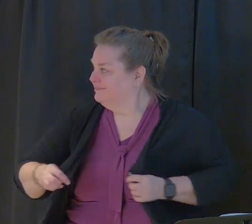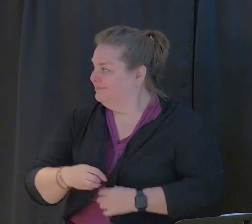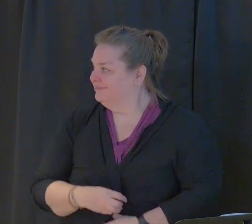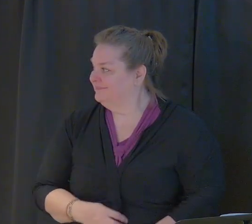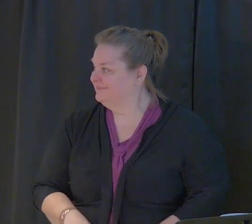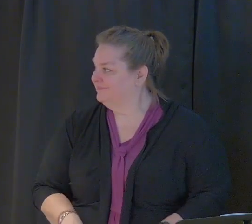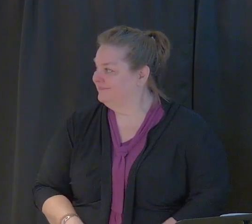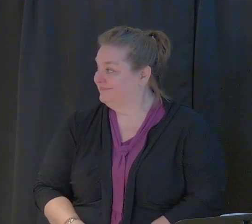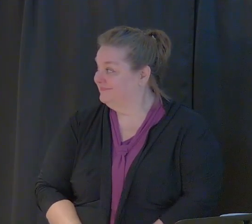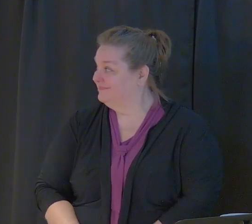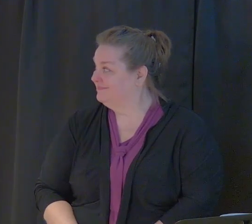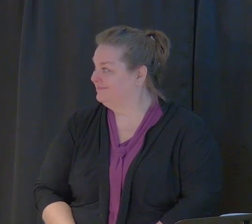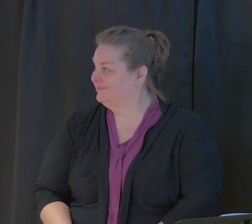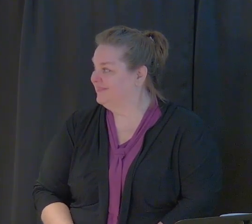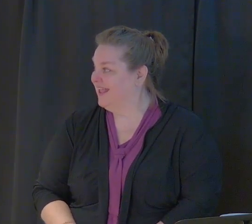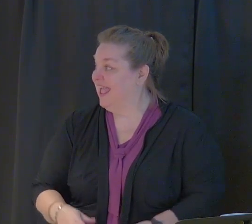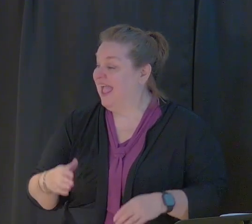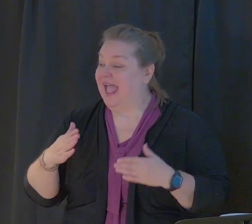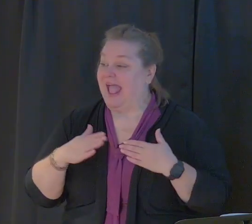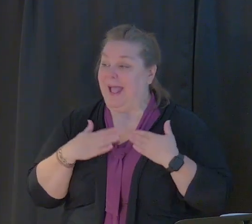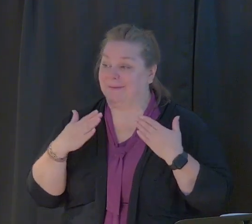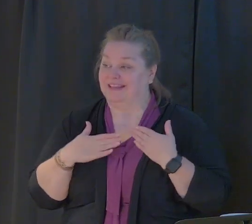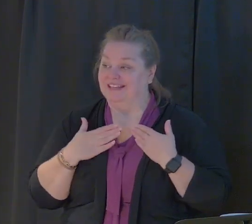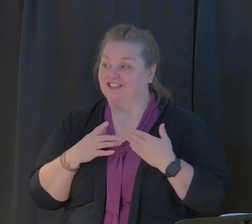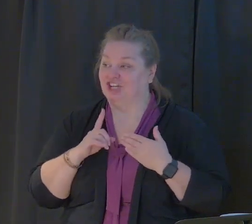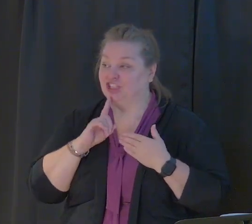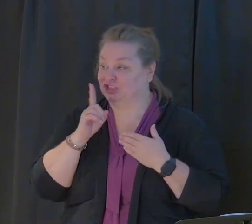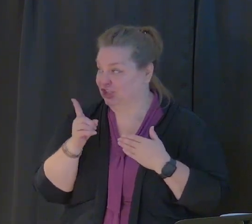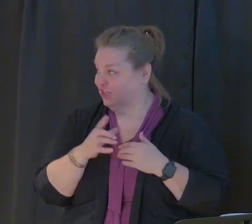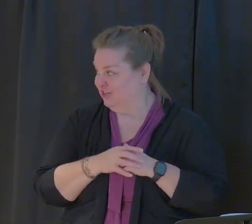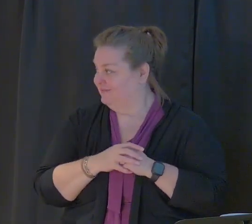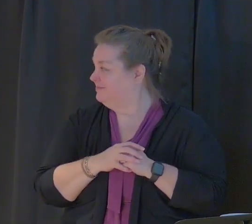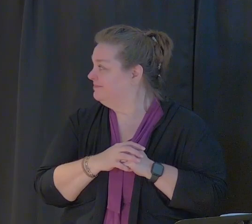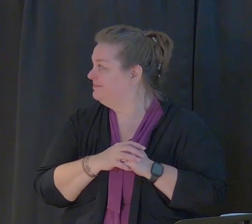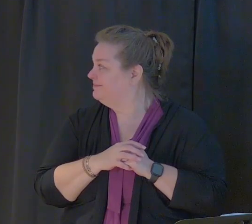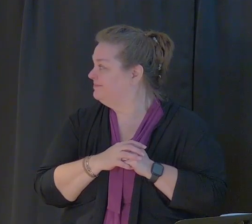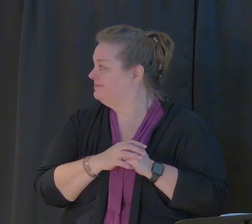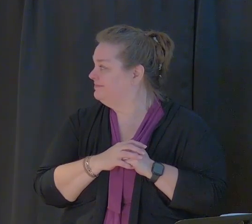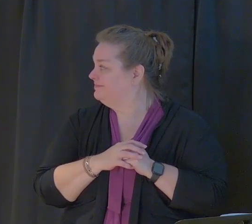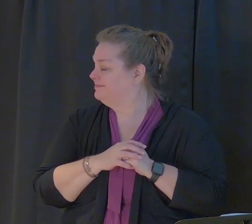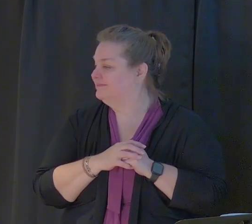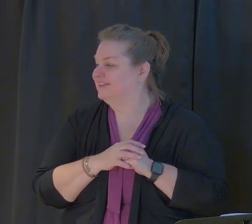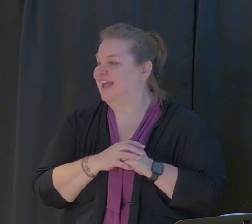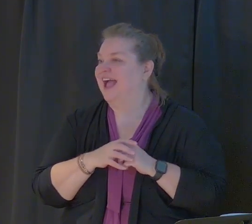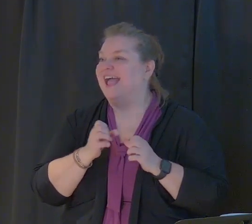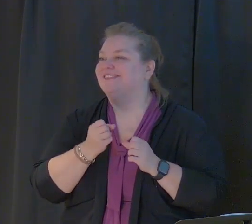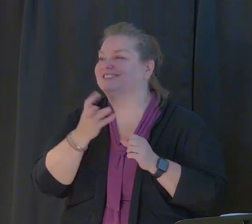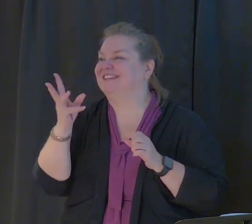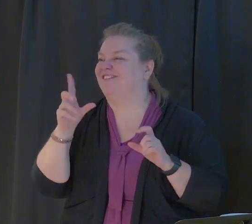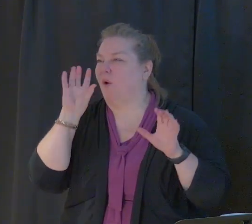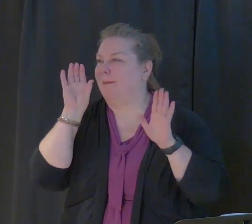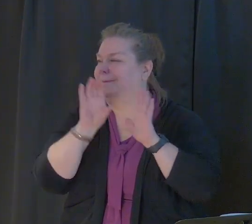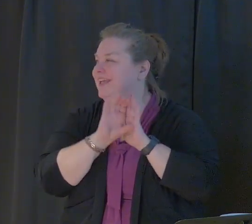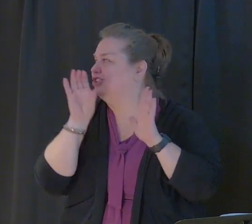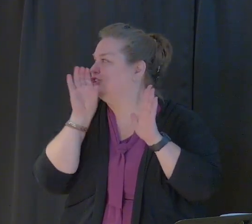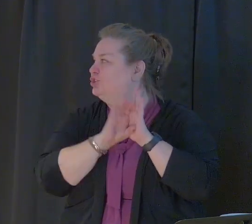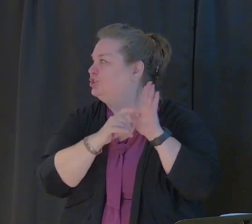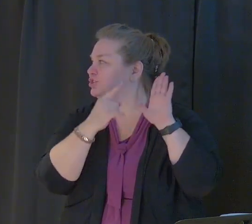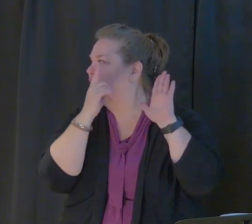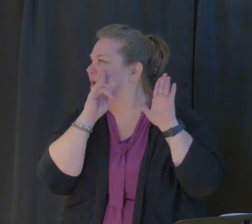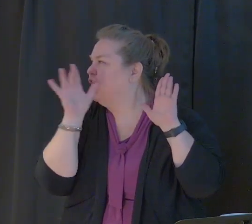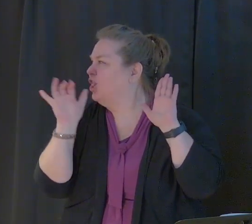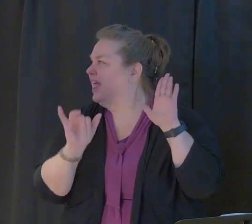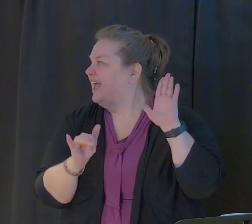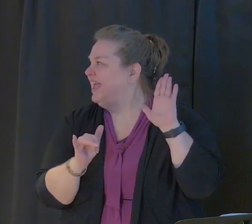Happiness? Sure. Could have put several pictures up on the screen of what this looks